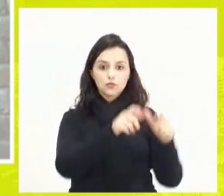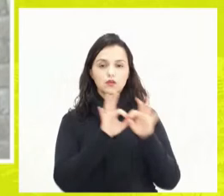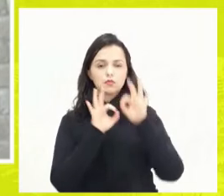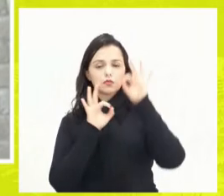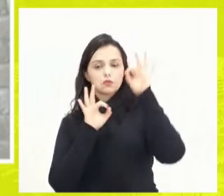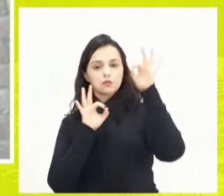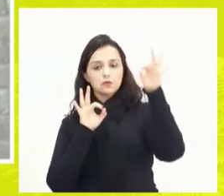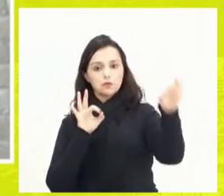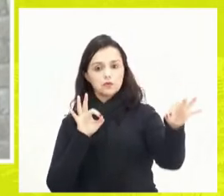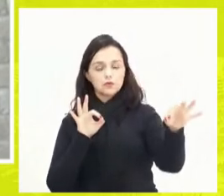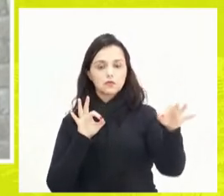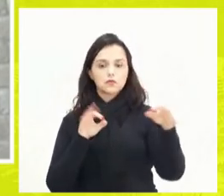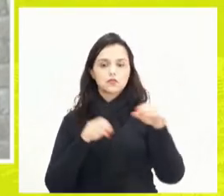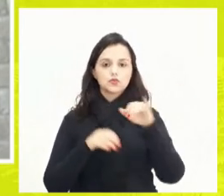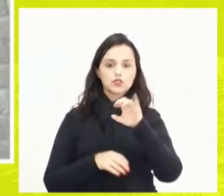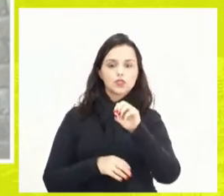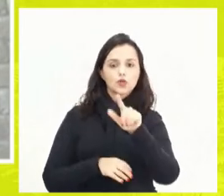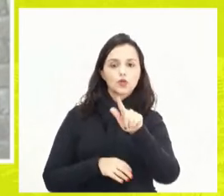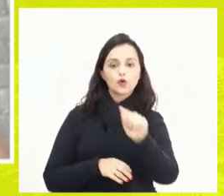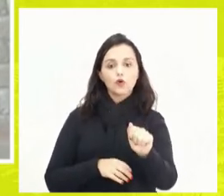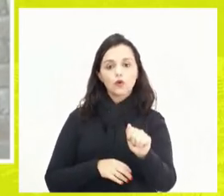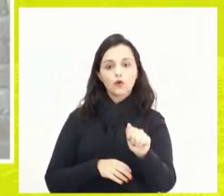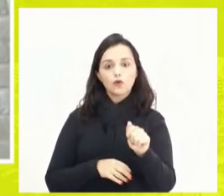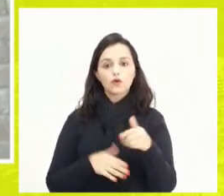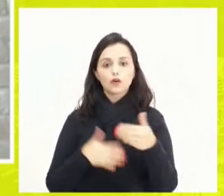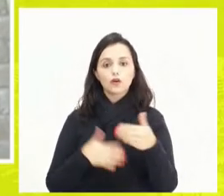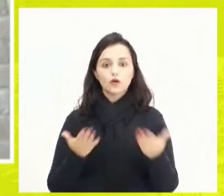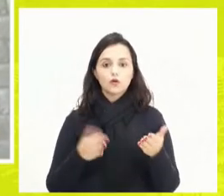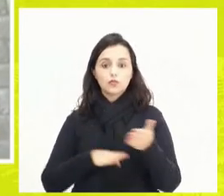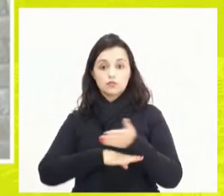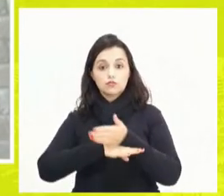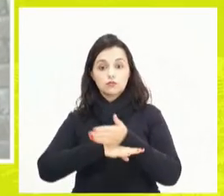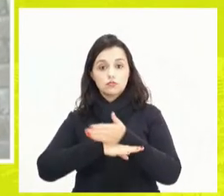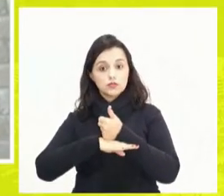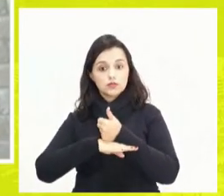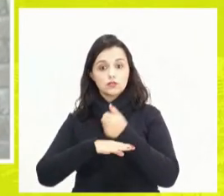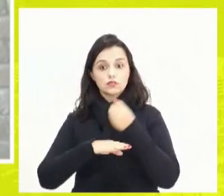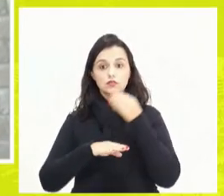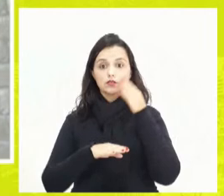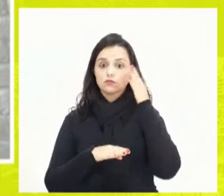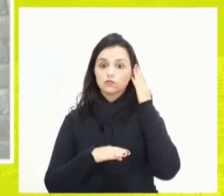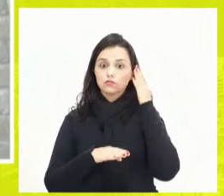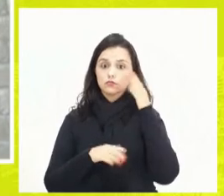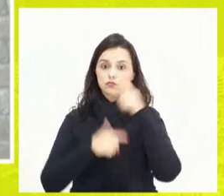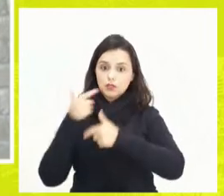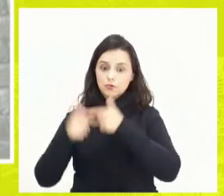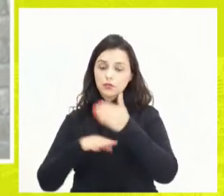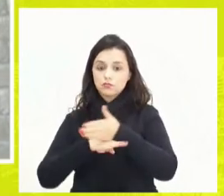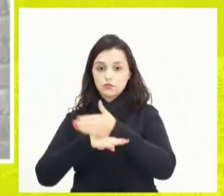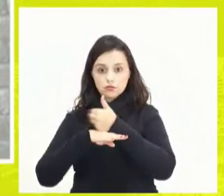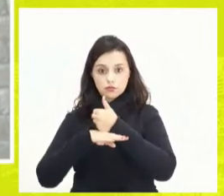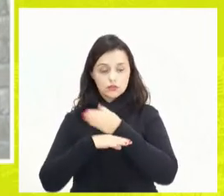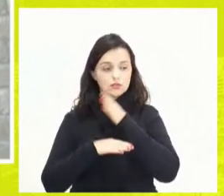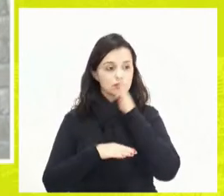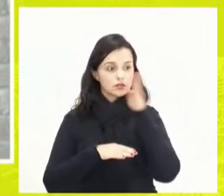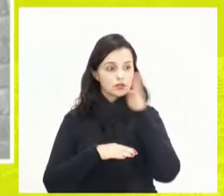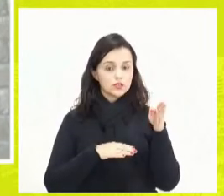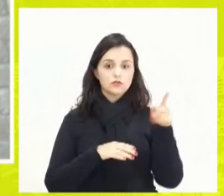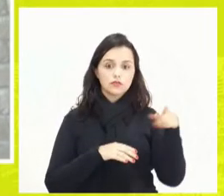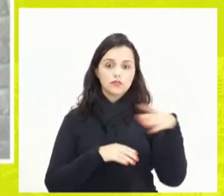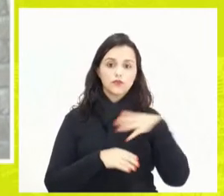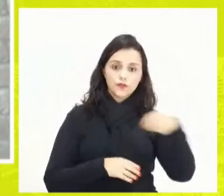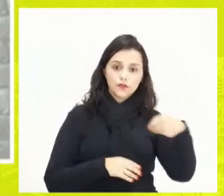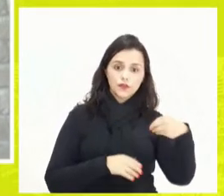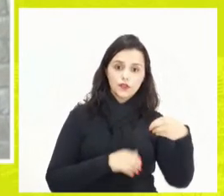connecting with your yoga leaving early early because you have to take your kids to an